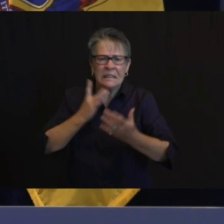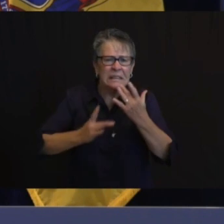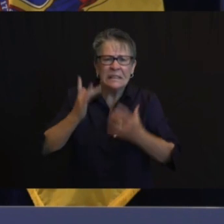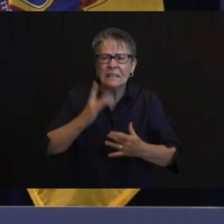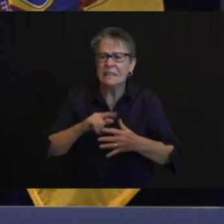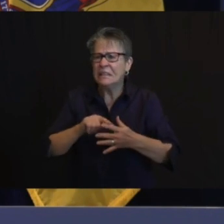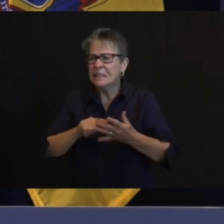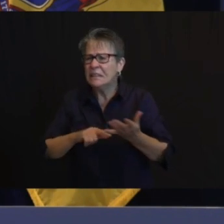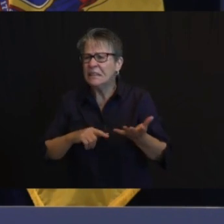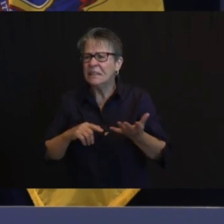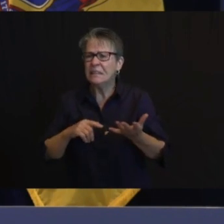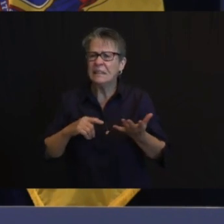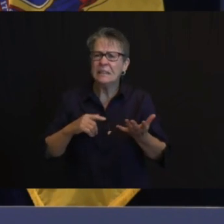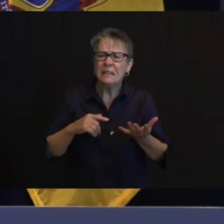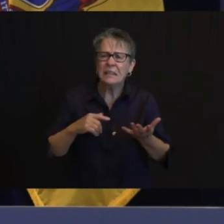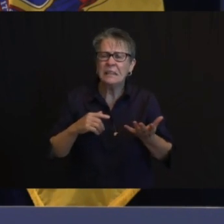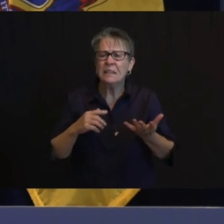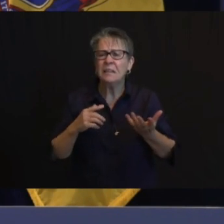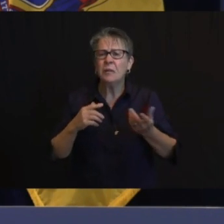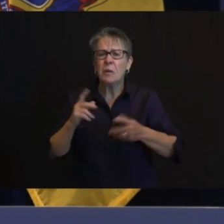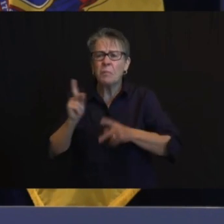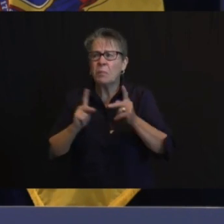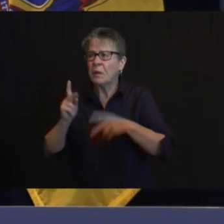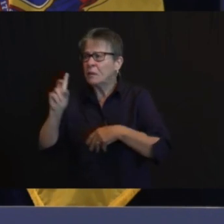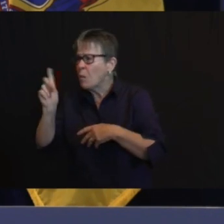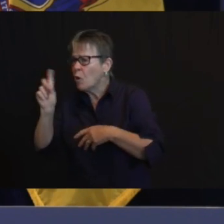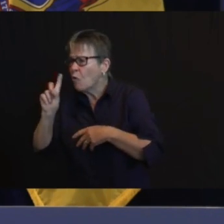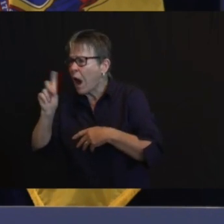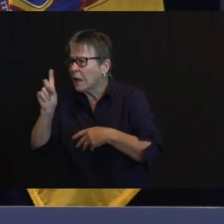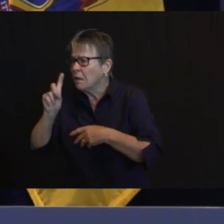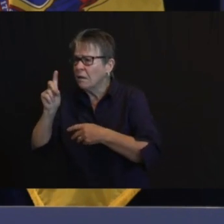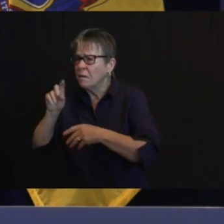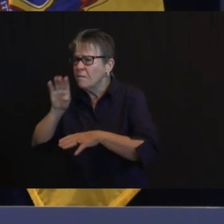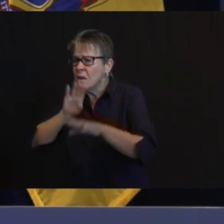I see it on the other side, even though I don't agree with